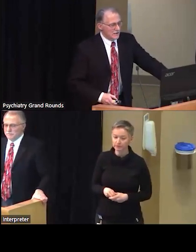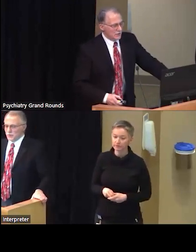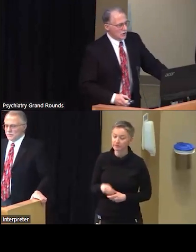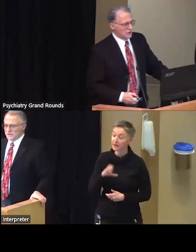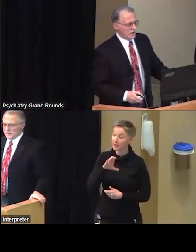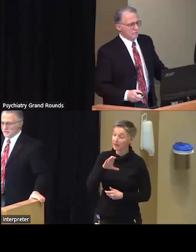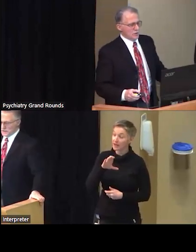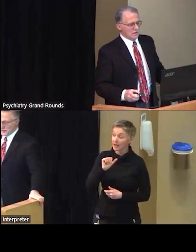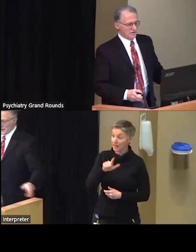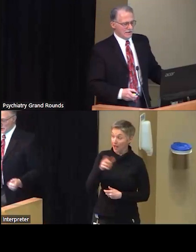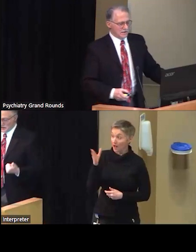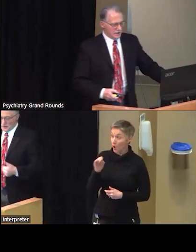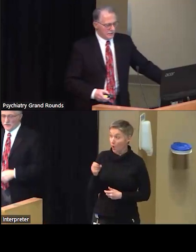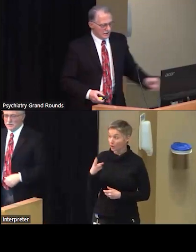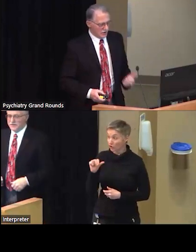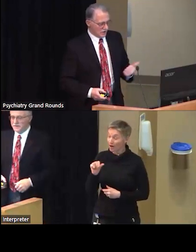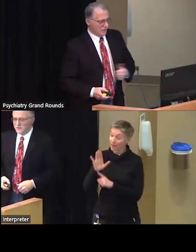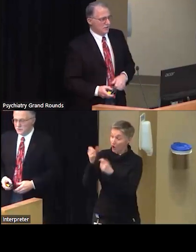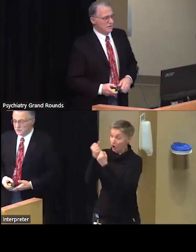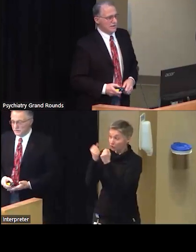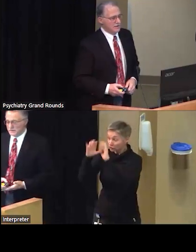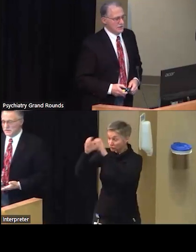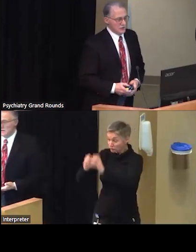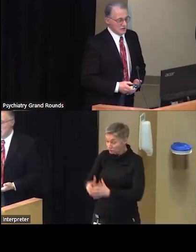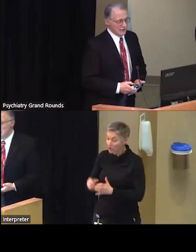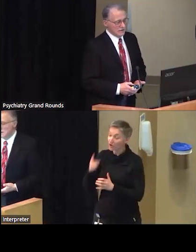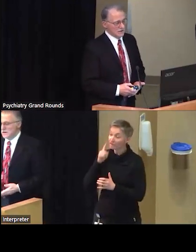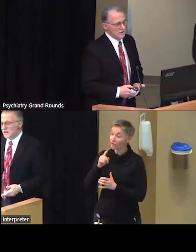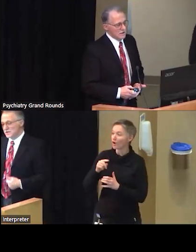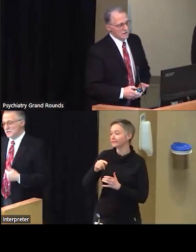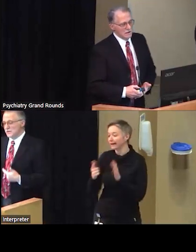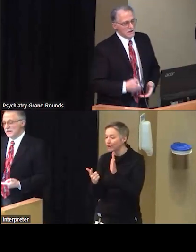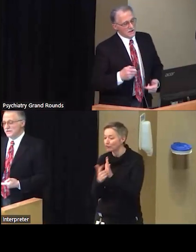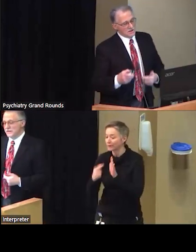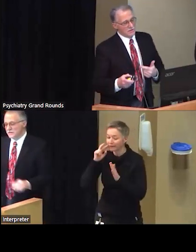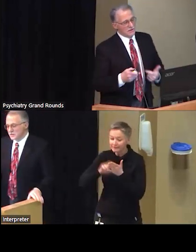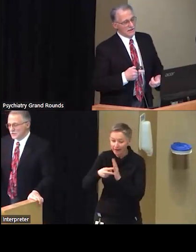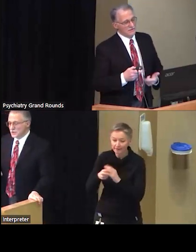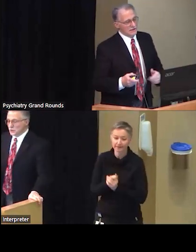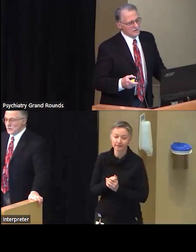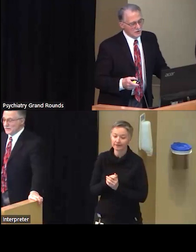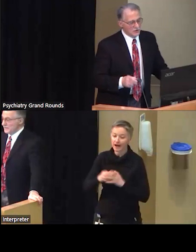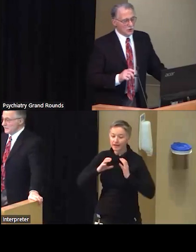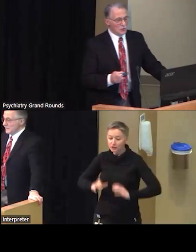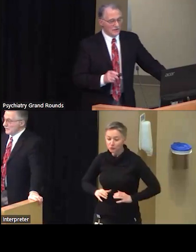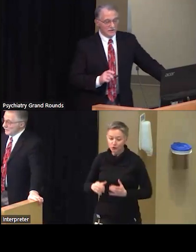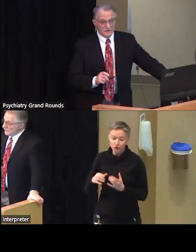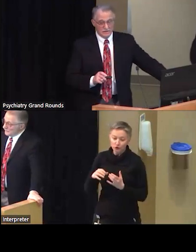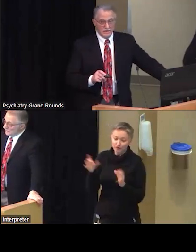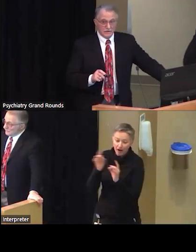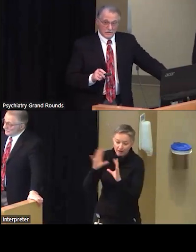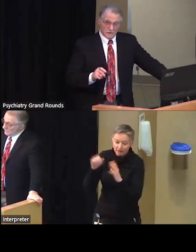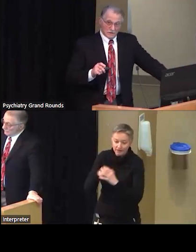So OSHA, workplace violence and typologies: criminal intent, intrusive violence, customer client violence. So 2